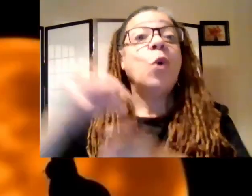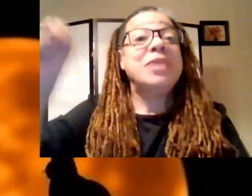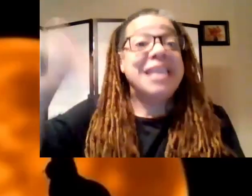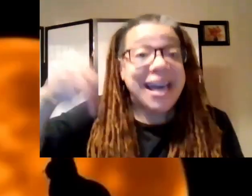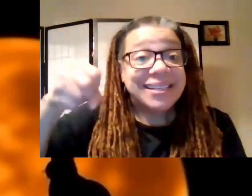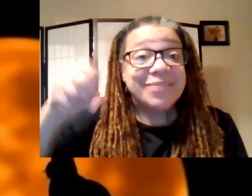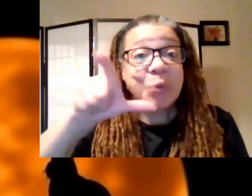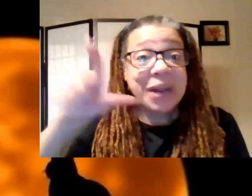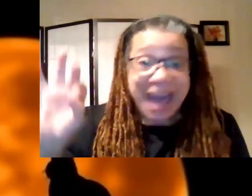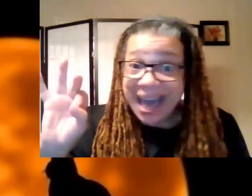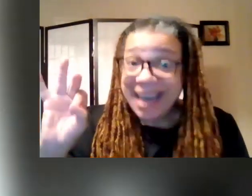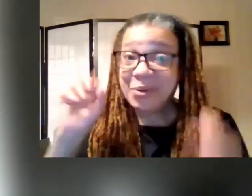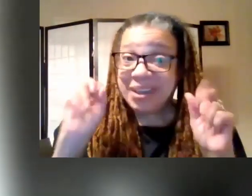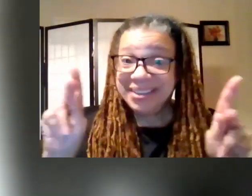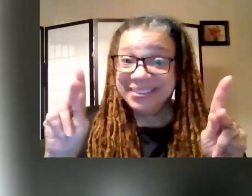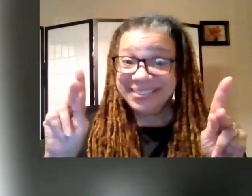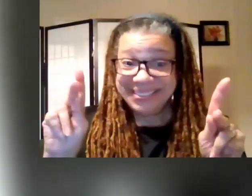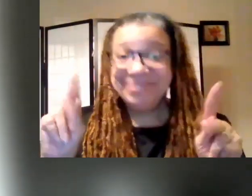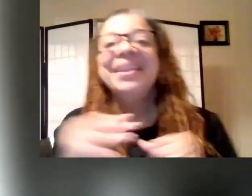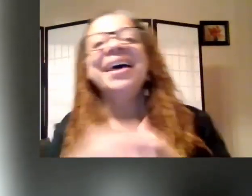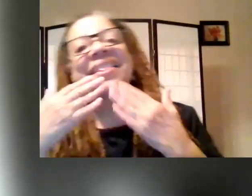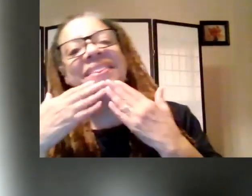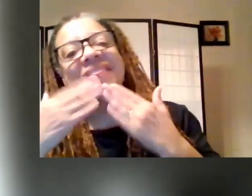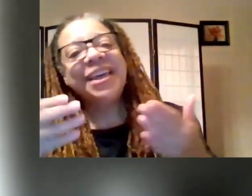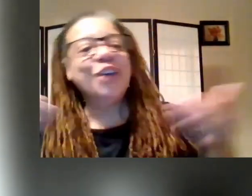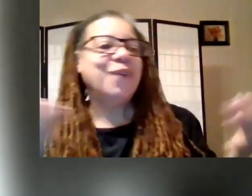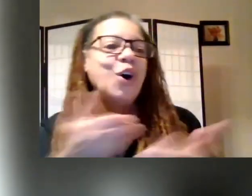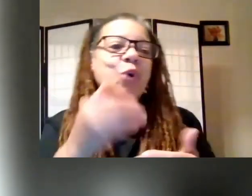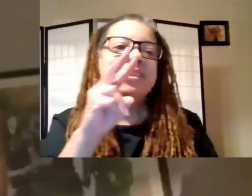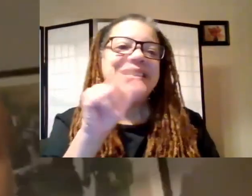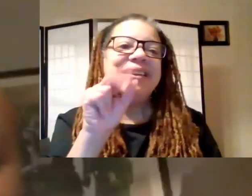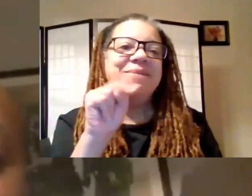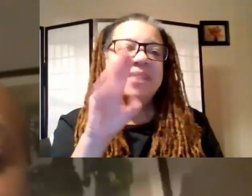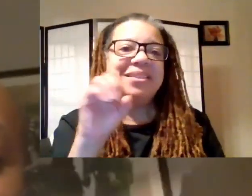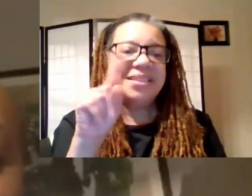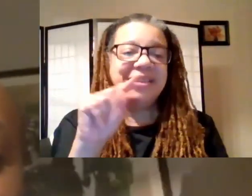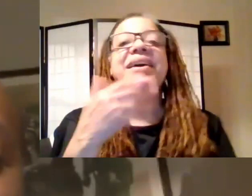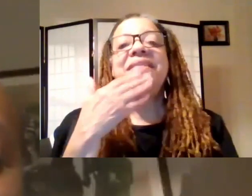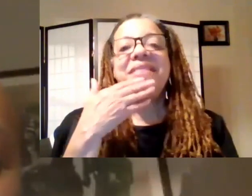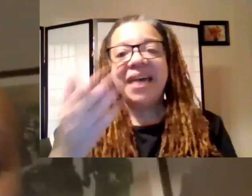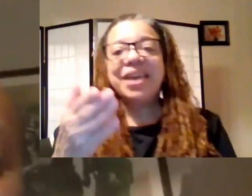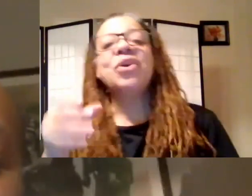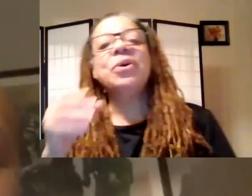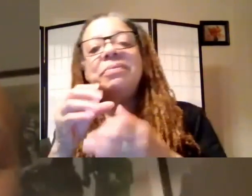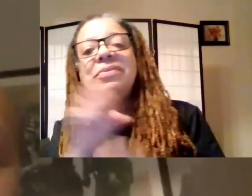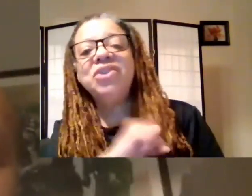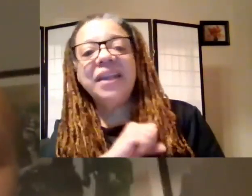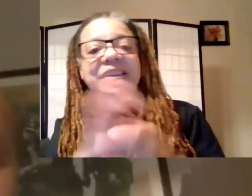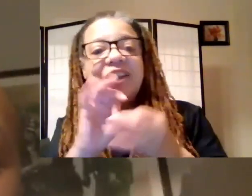too. Well, thank you for hosting. And let's thank Shelly, our captioner, and Tony,